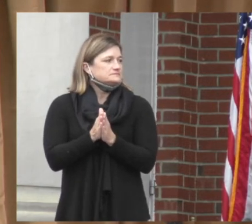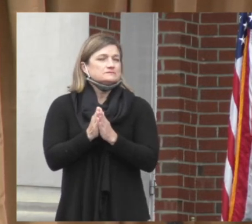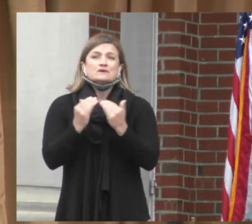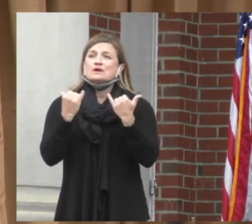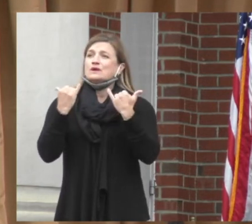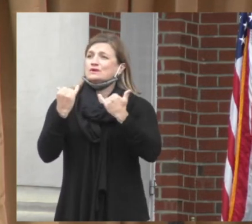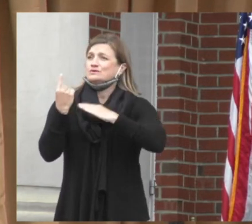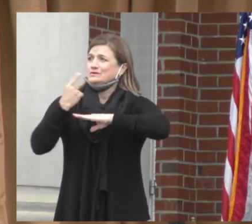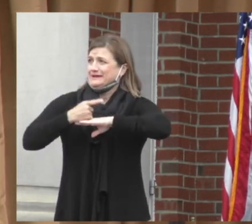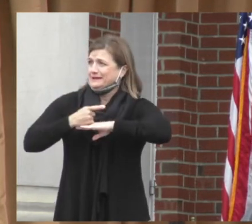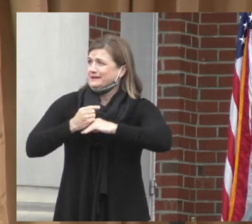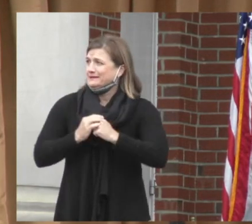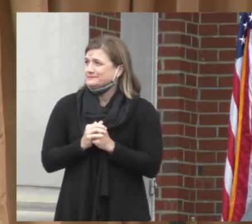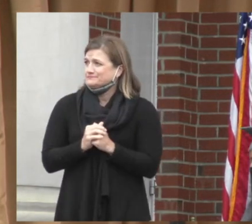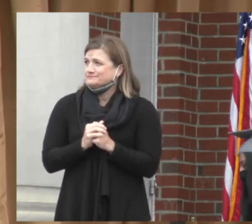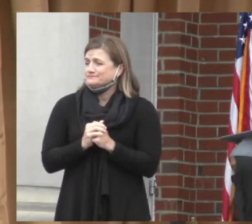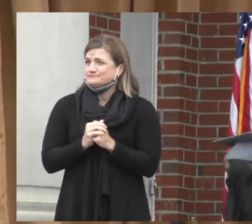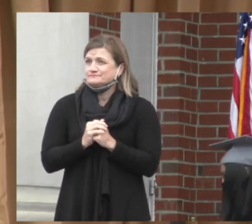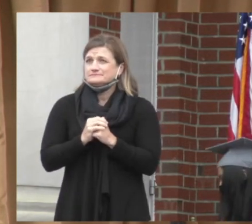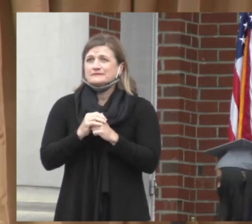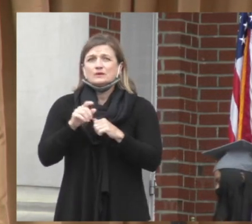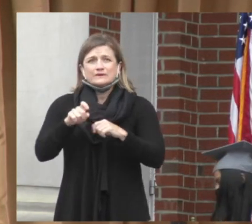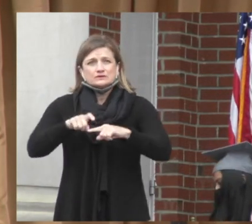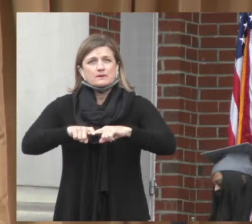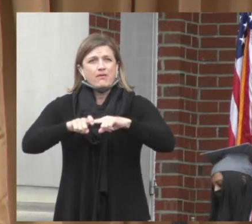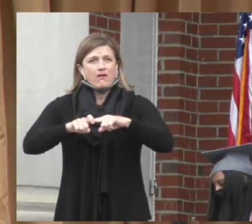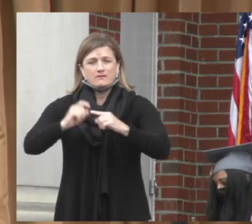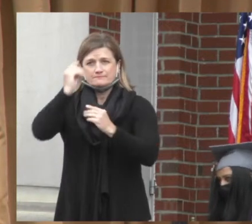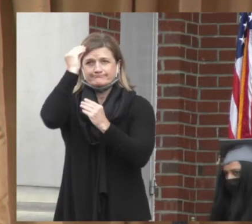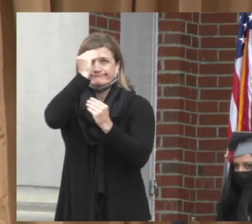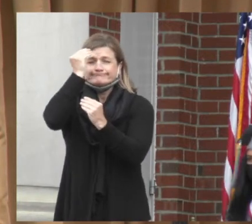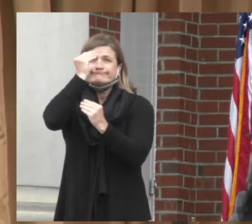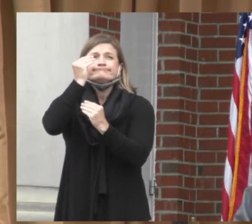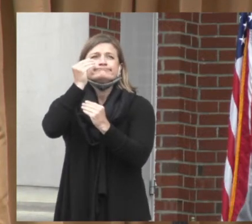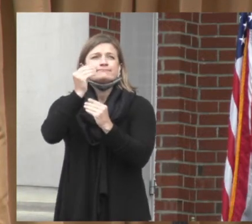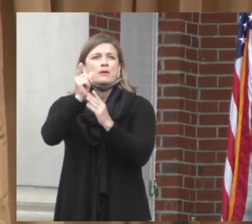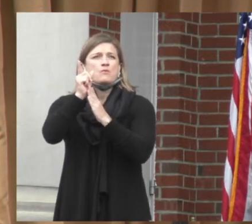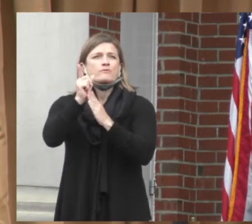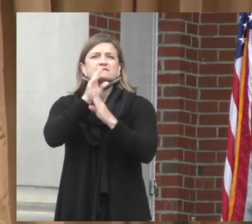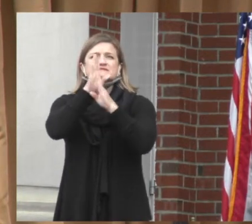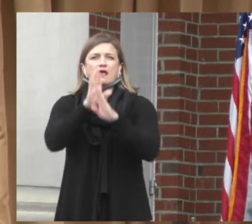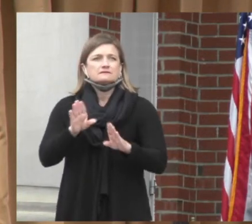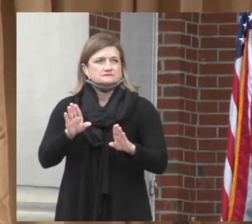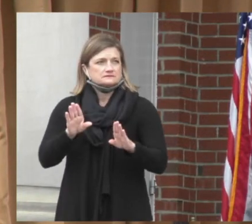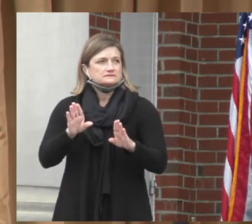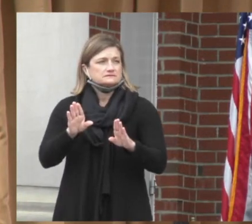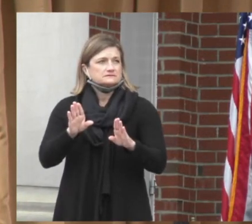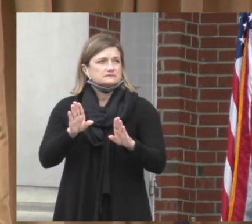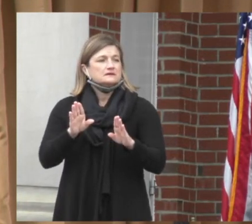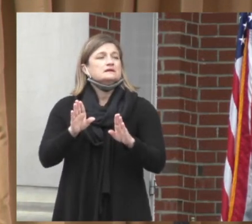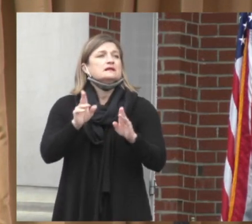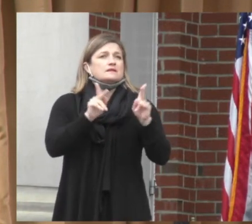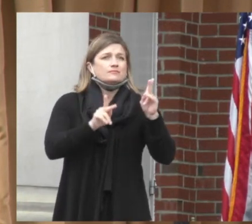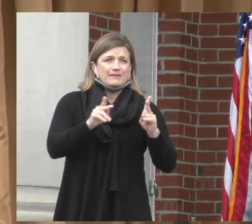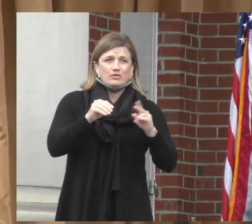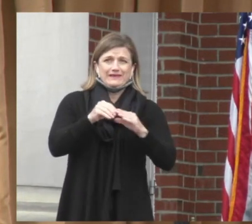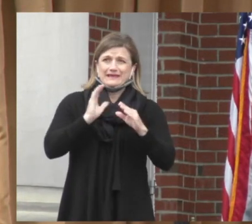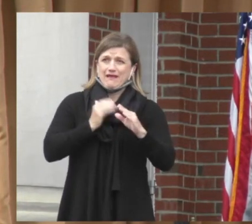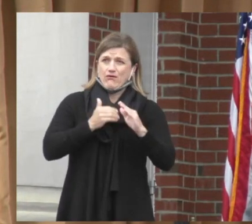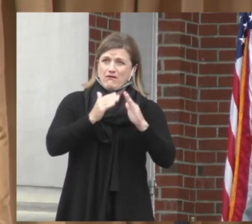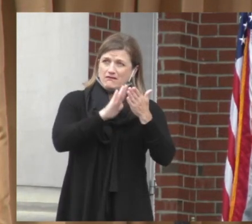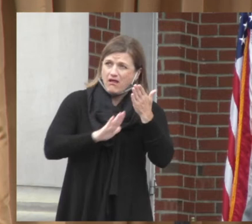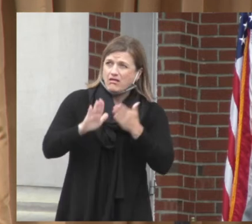Today, let's pause to have a moment of silence to remember those in the college and our community, our